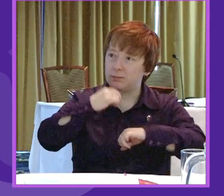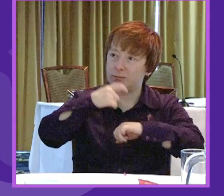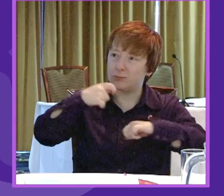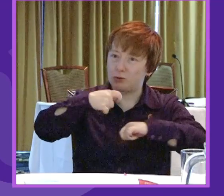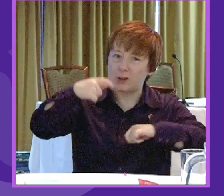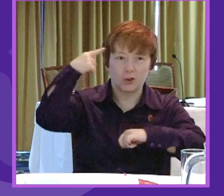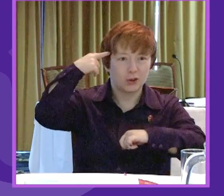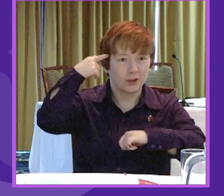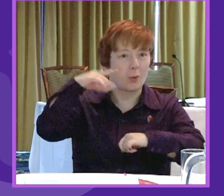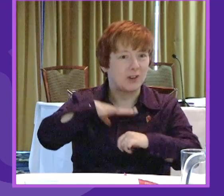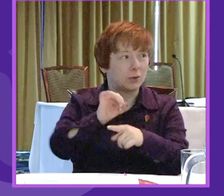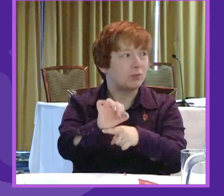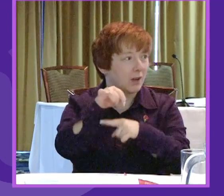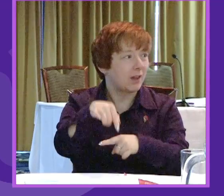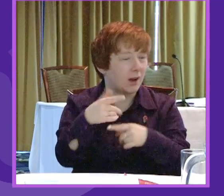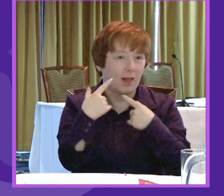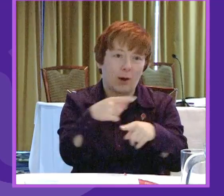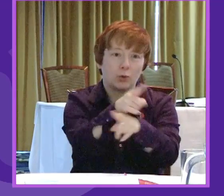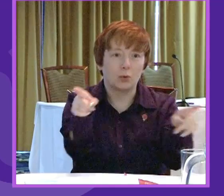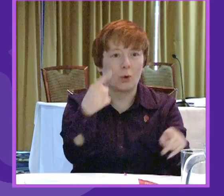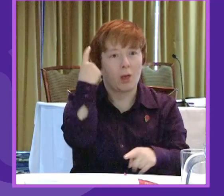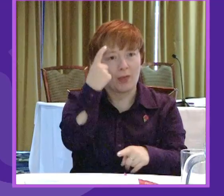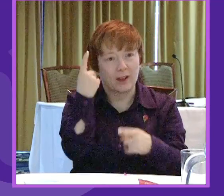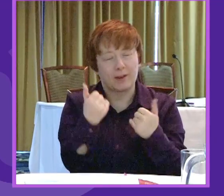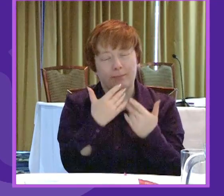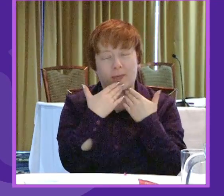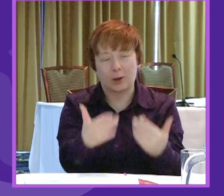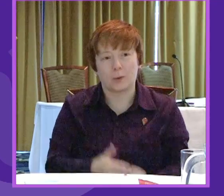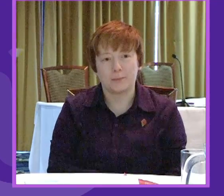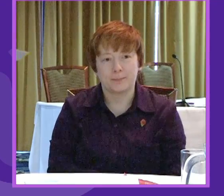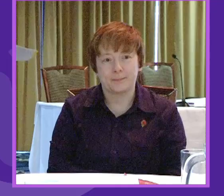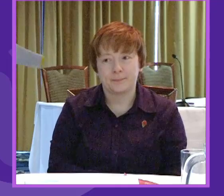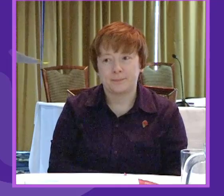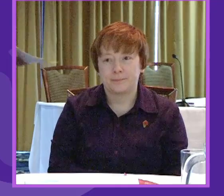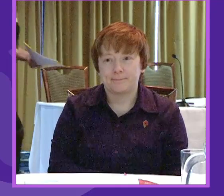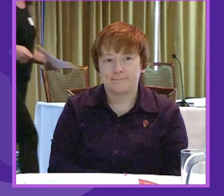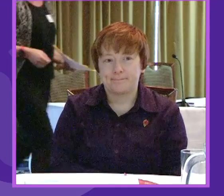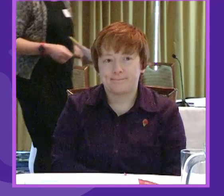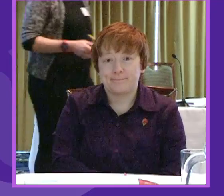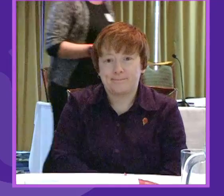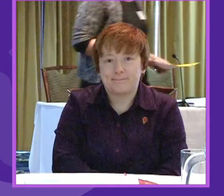So I think we need to protect that space. Thank you.